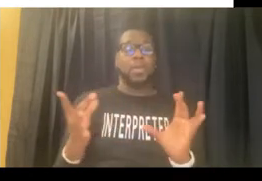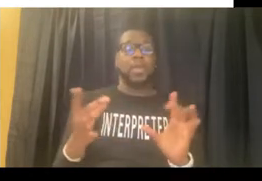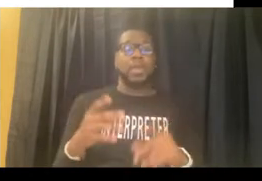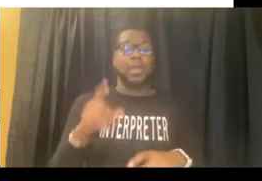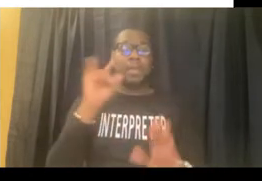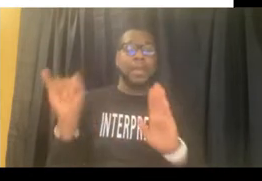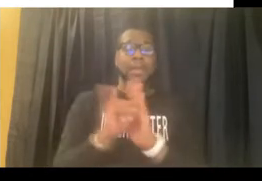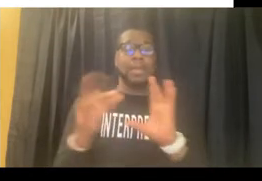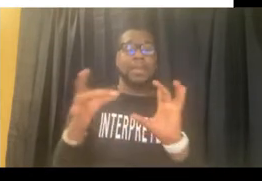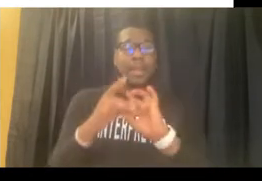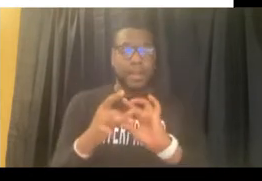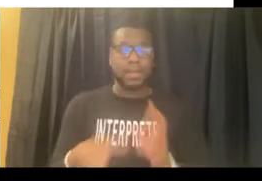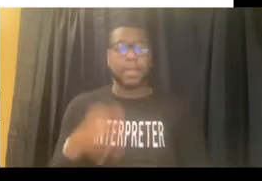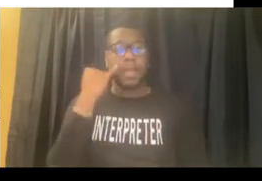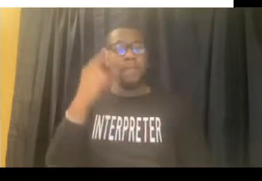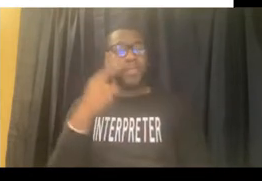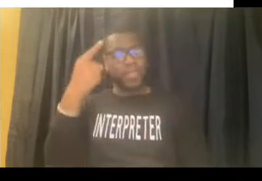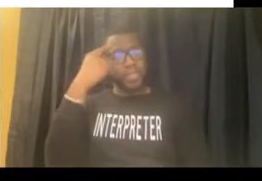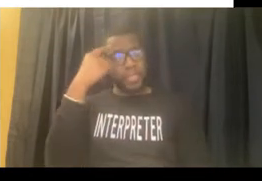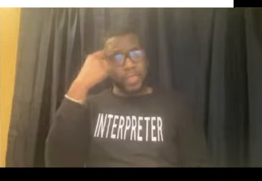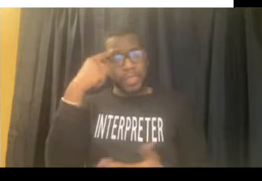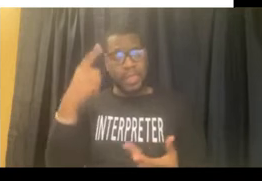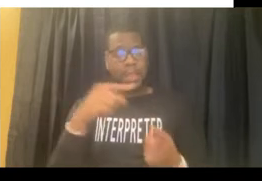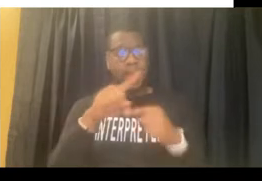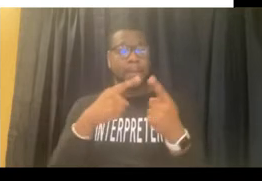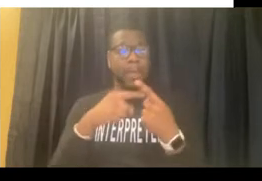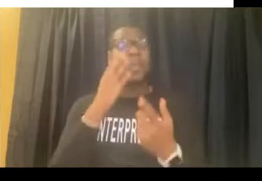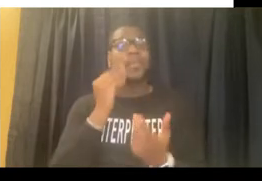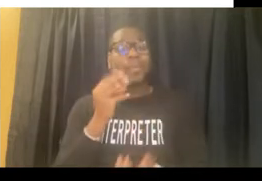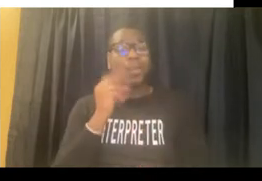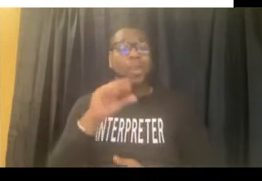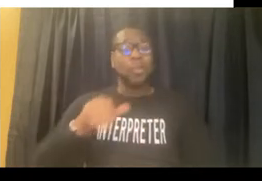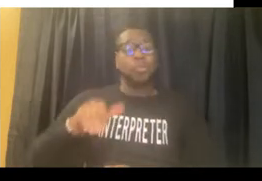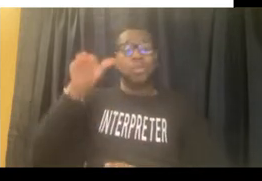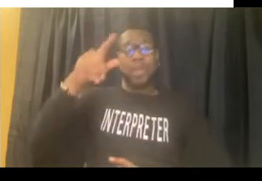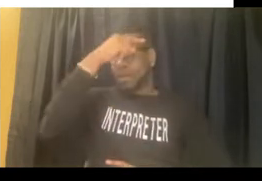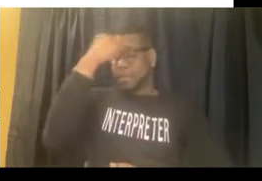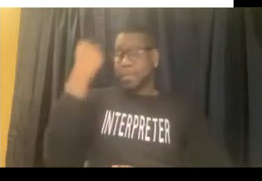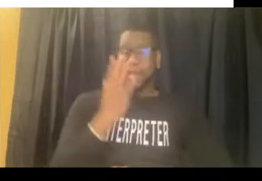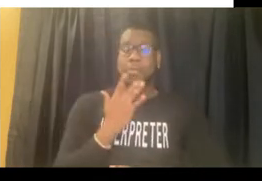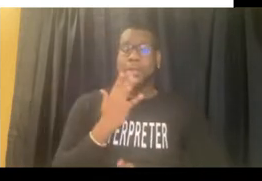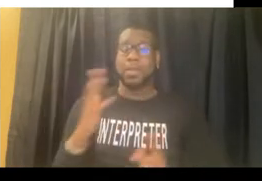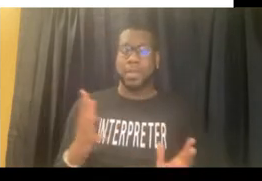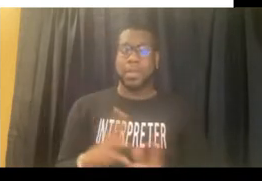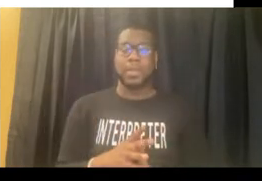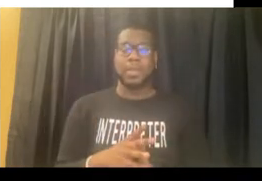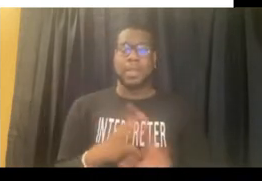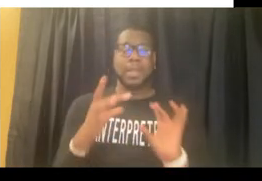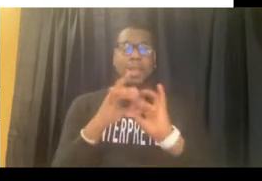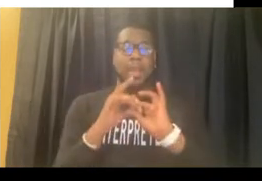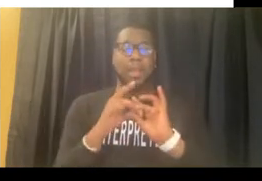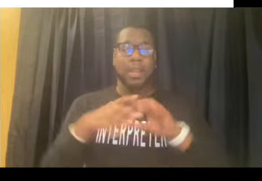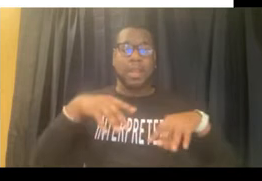When we think about the implications of growing up Black and brown, and as specific as it relates to sexual violence and trafficking, trafficking is the